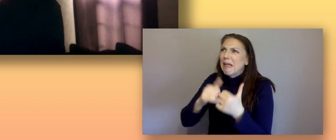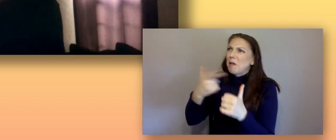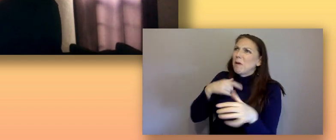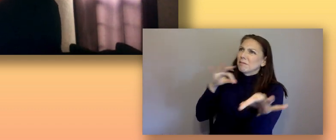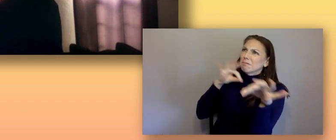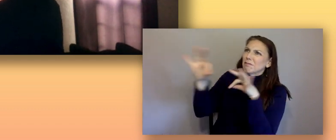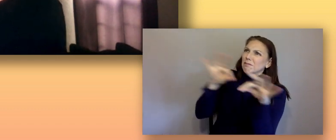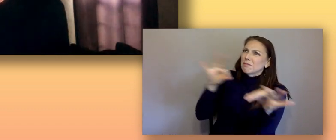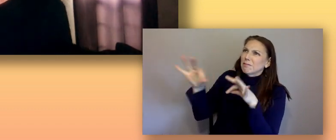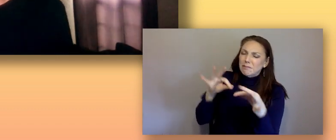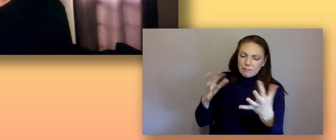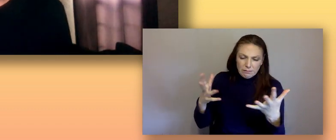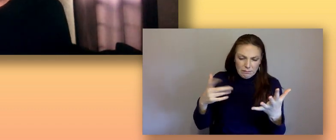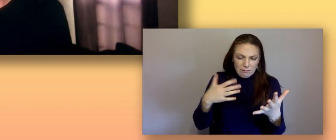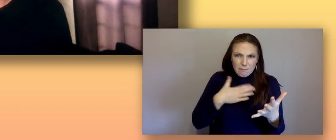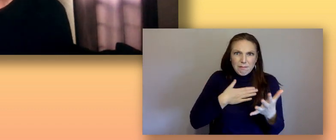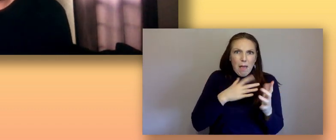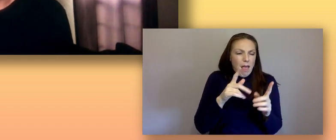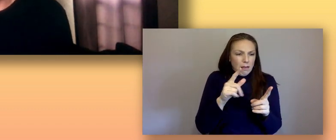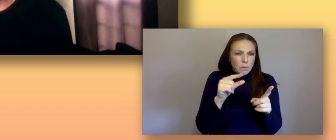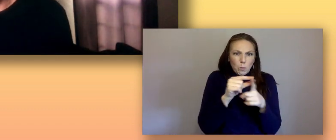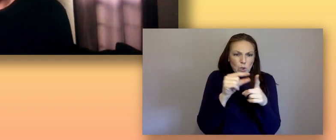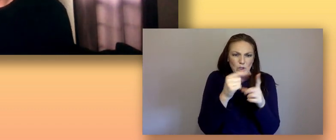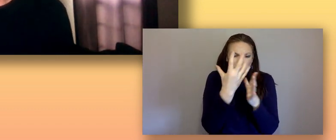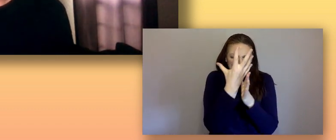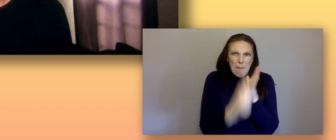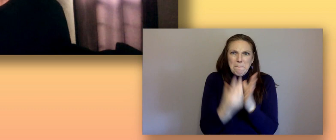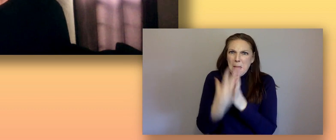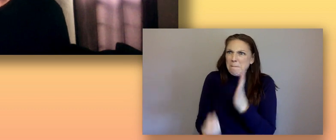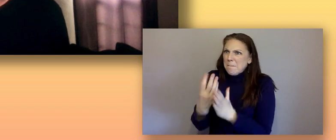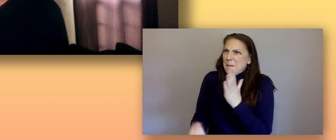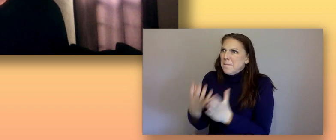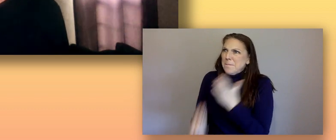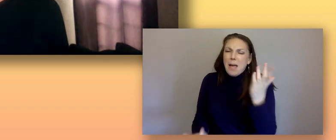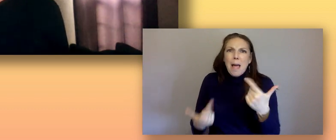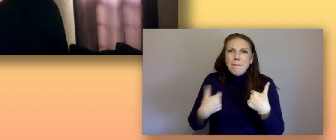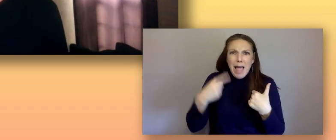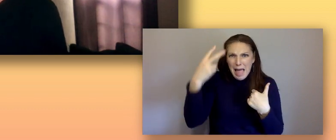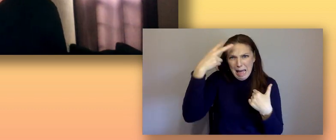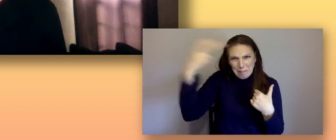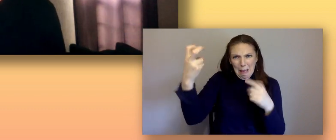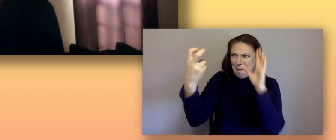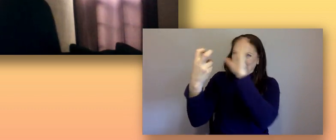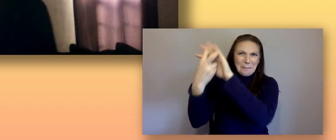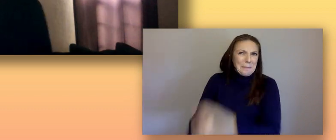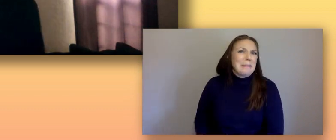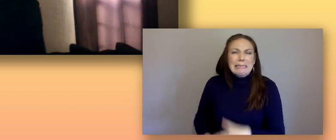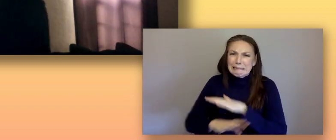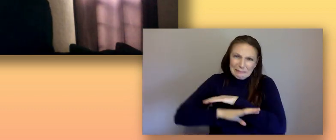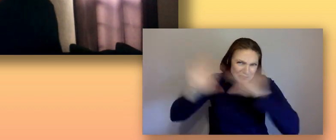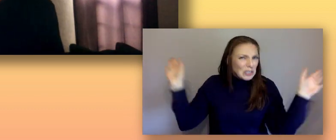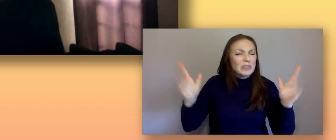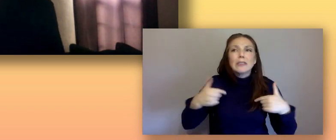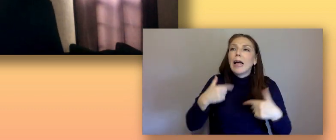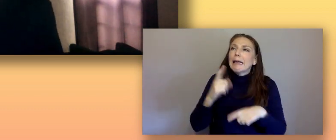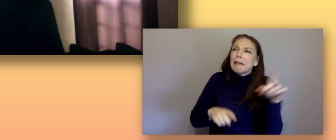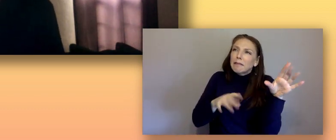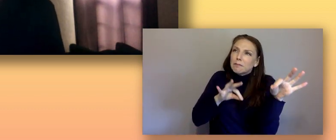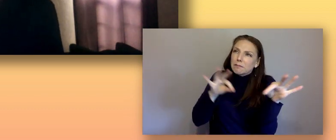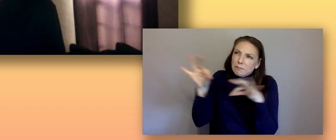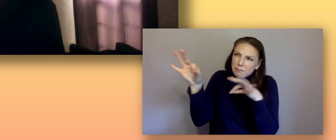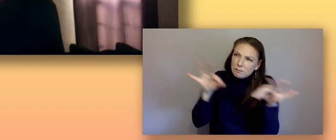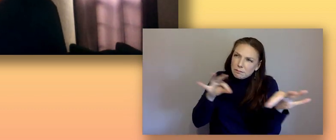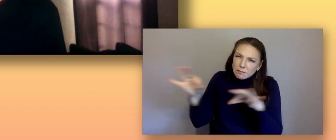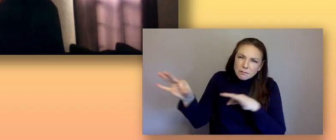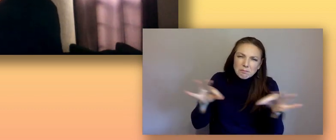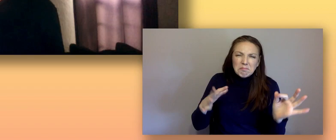words when words have been taken away and hidden from me, like the best chocolate in an Easter egg hunt? I can never explain to